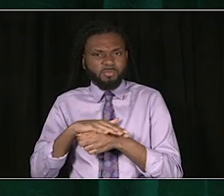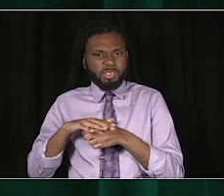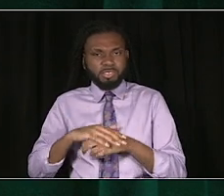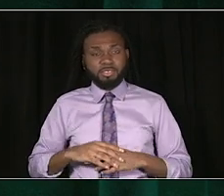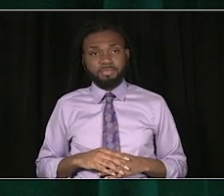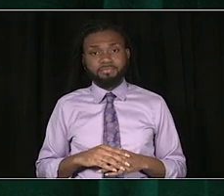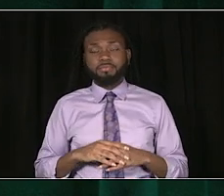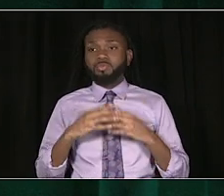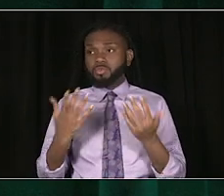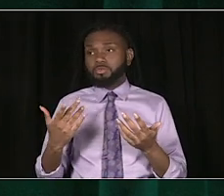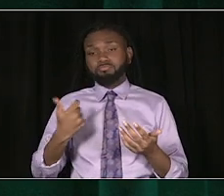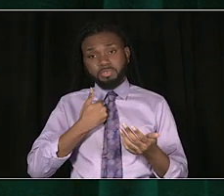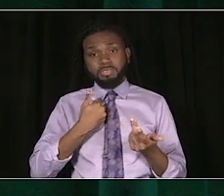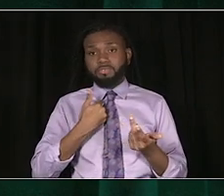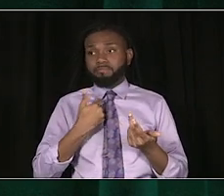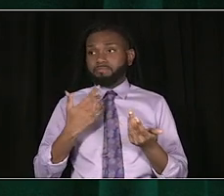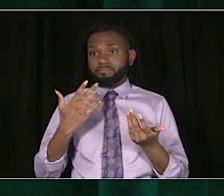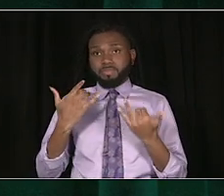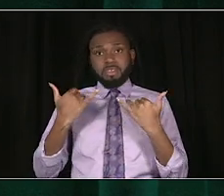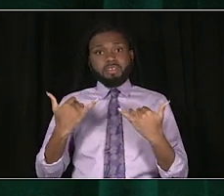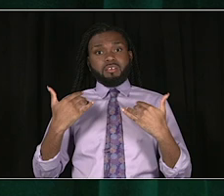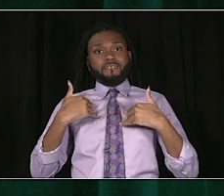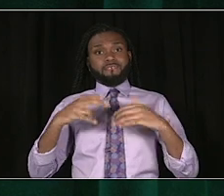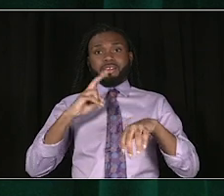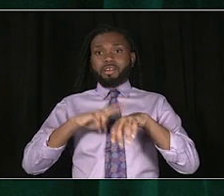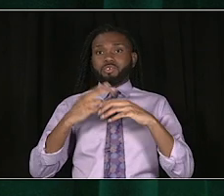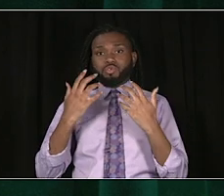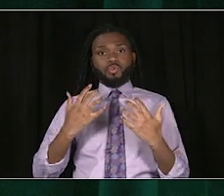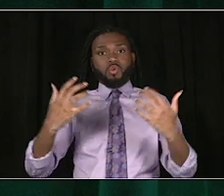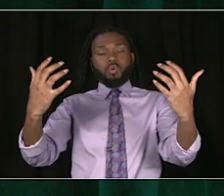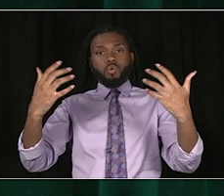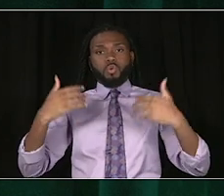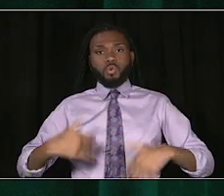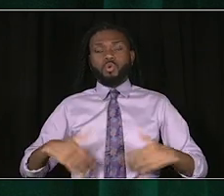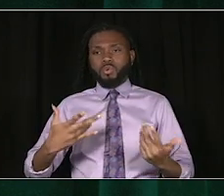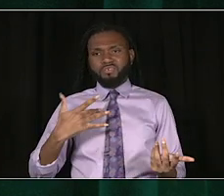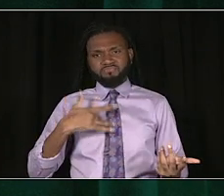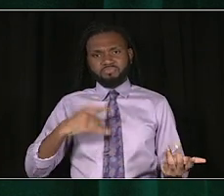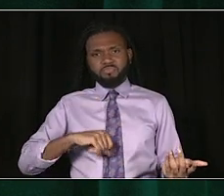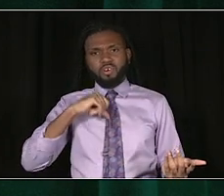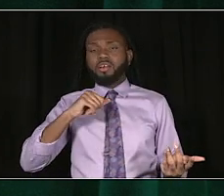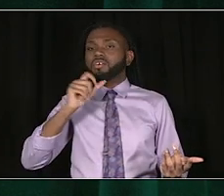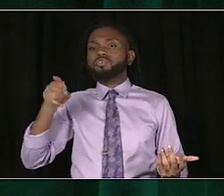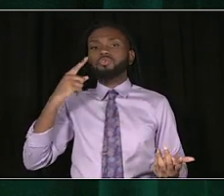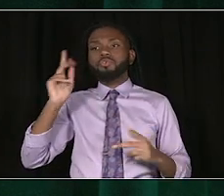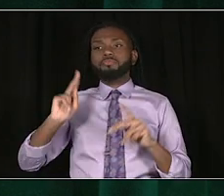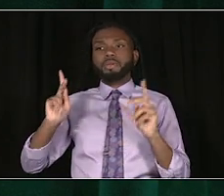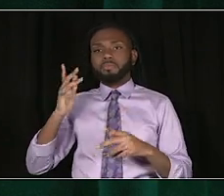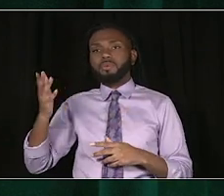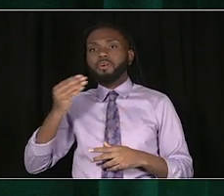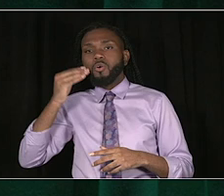being able to have a national audience, I know is a point of pride, not just to the people at home, but to